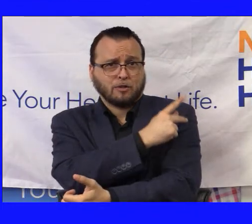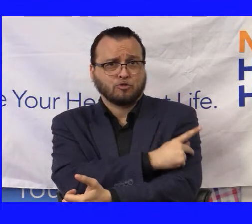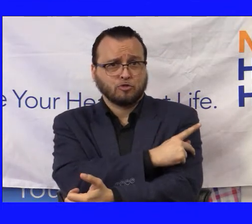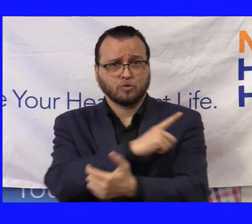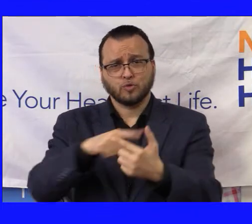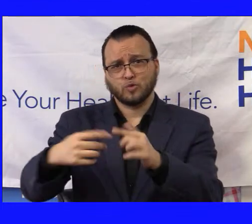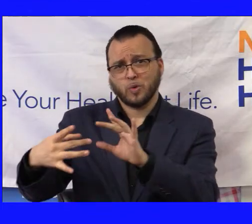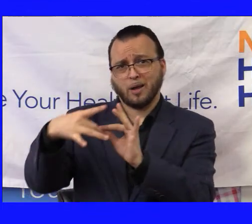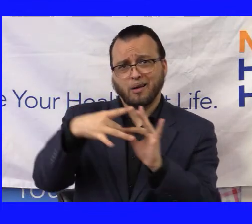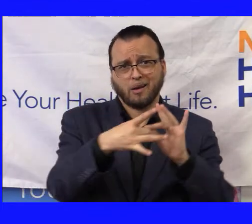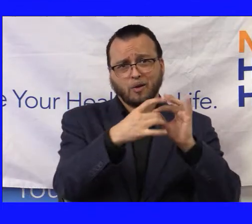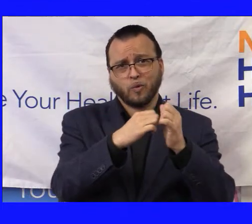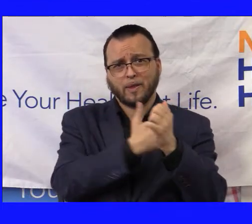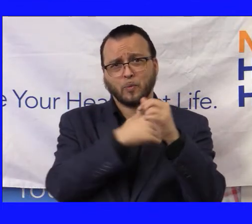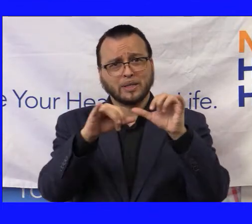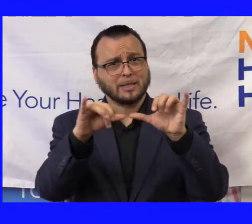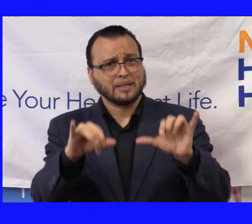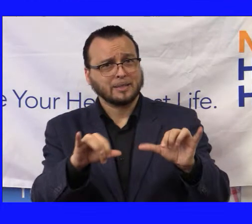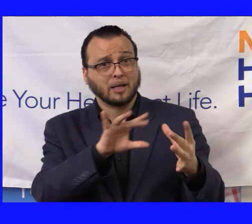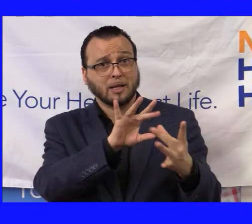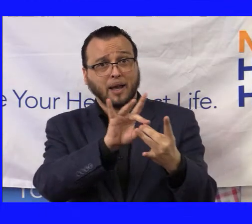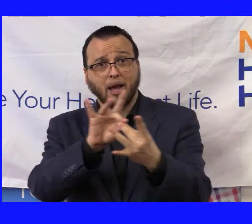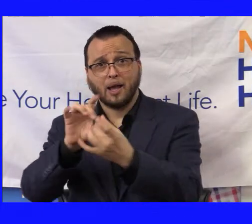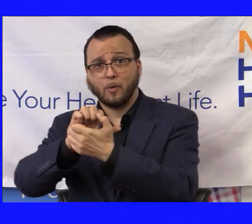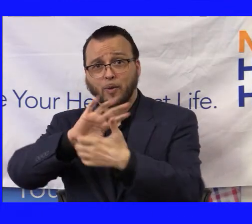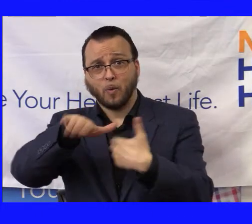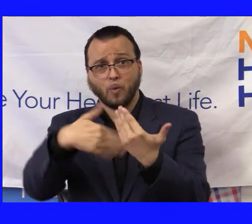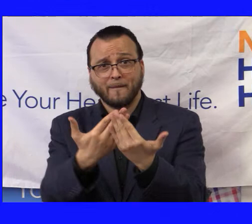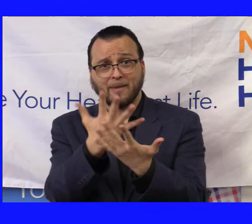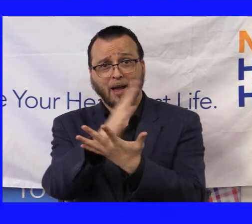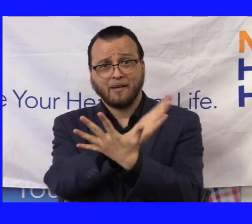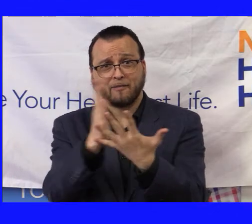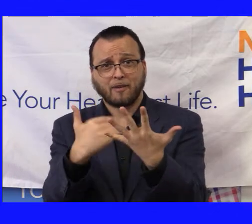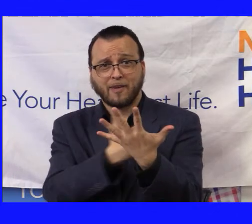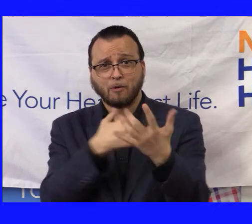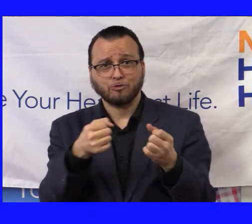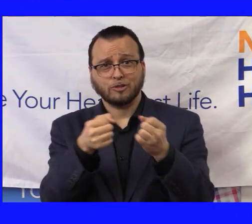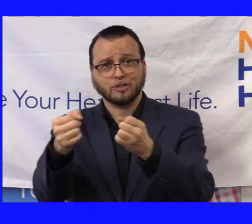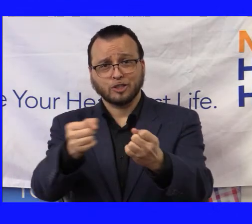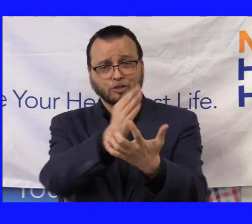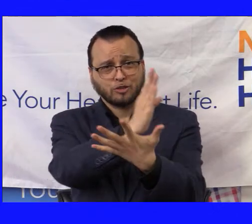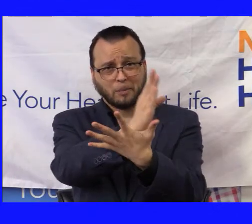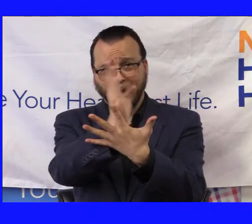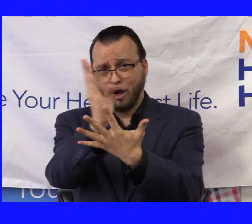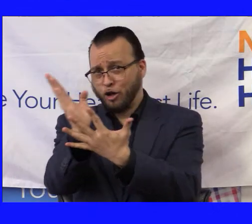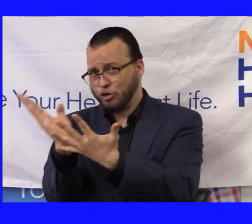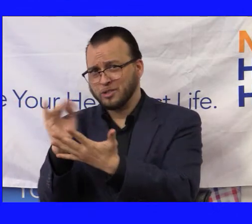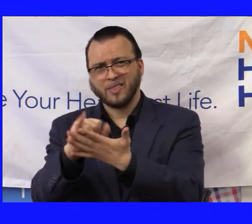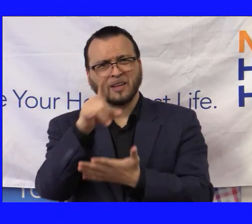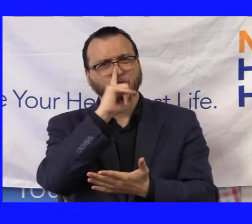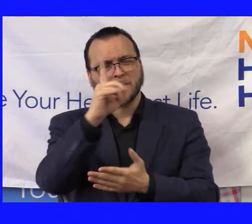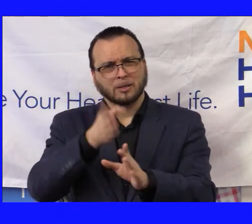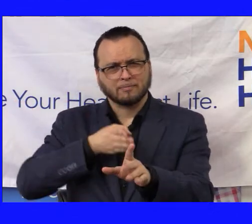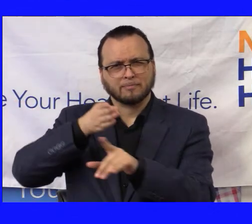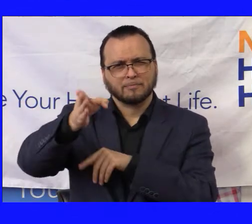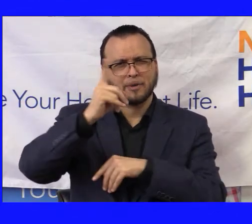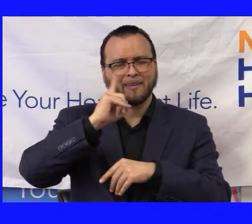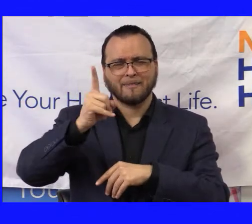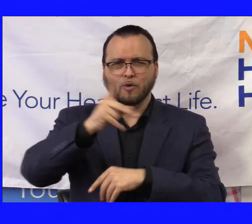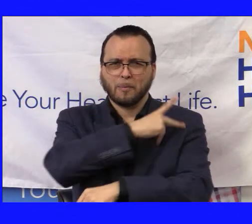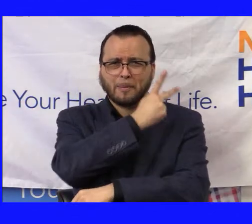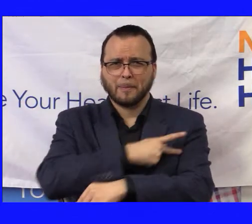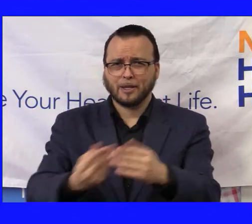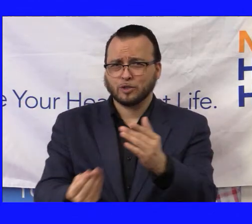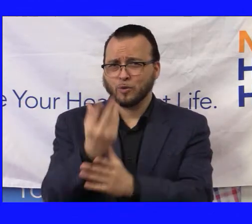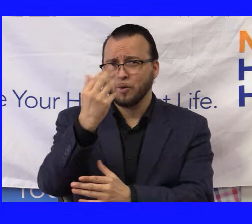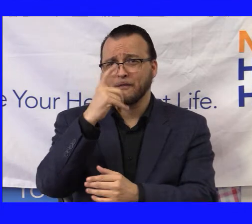to our system. It aligns to all 5 of our strategic pillars and really is a pipeline to patient growth, but more importantly, enhance